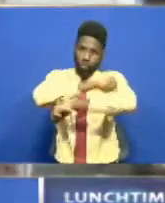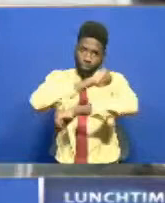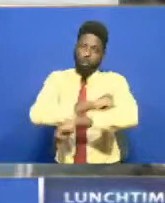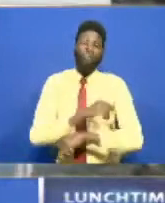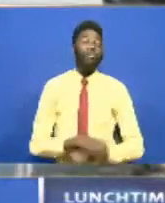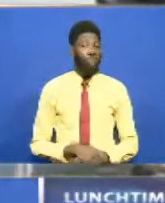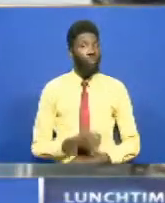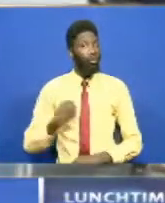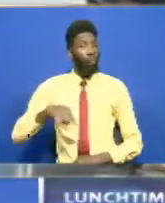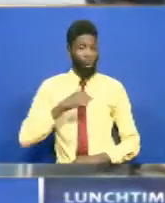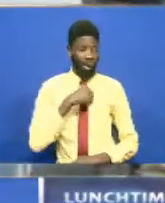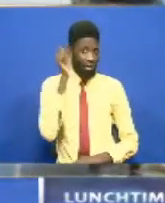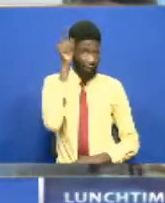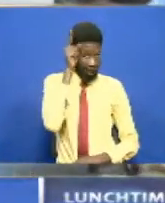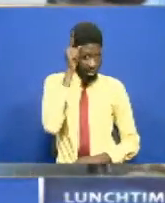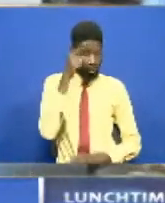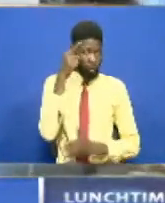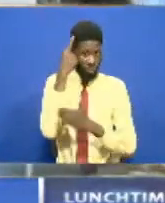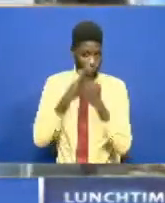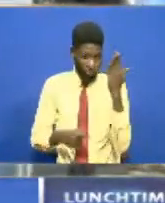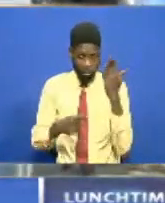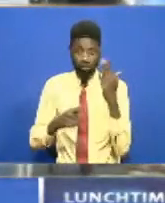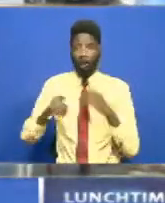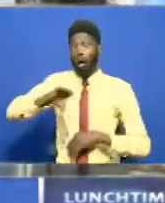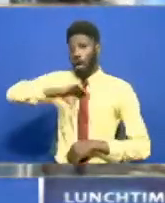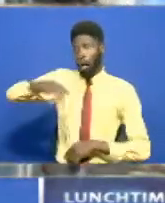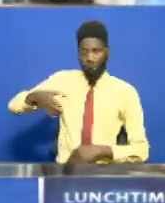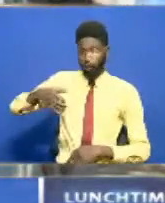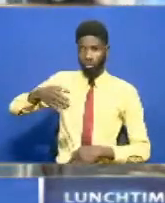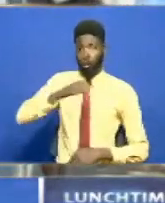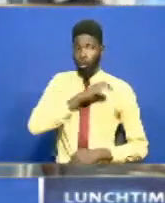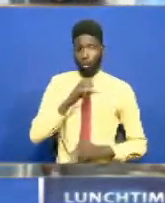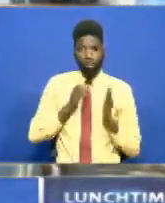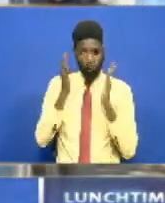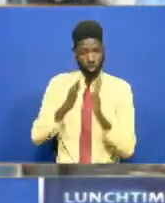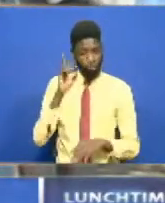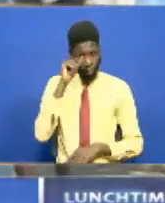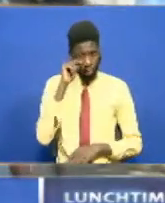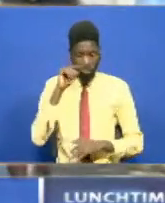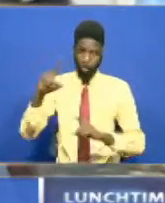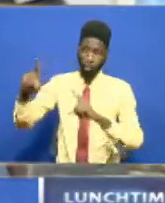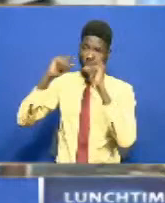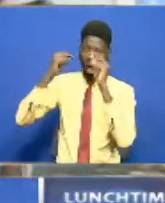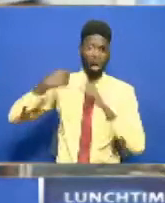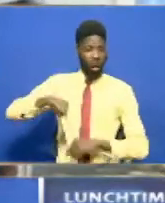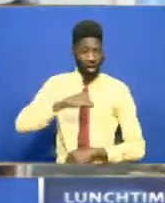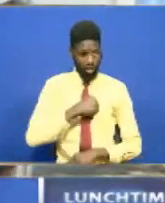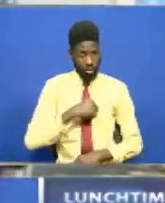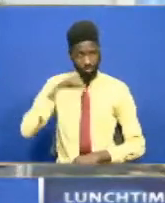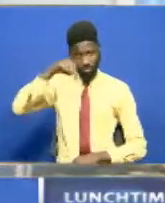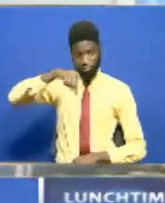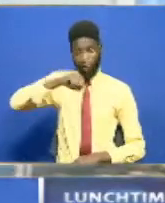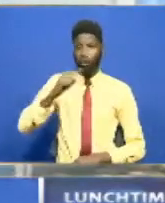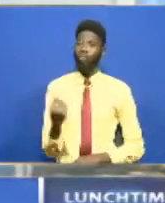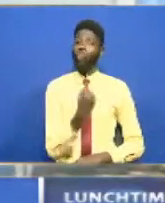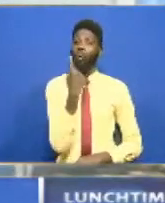understand right now is from communication from the County Commissioner of Mombasa is that this is not the only institution institution that has been closed